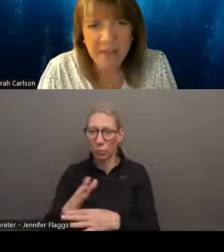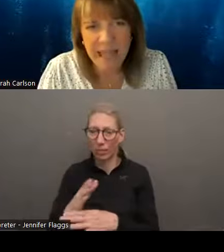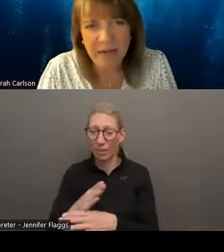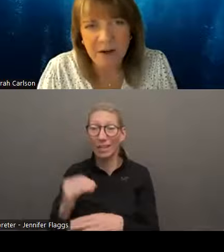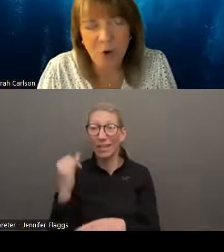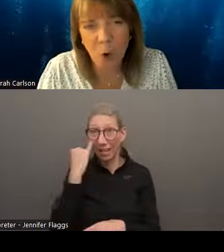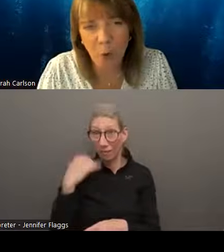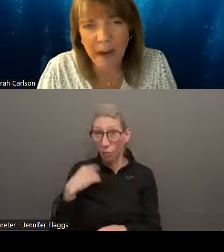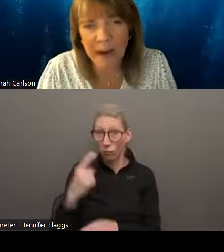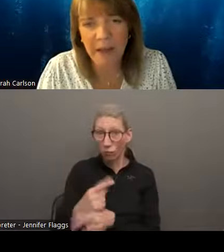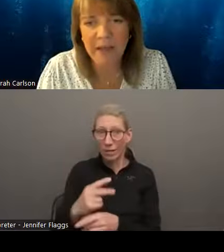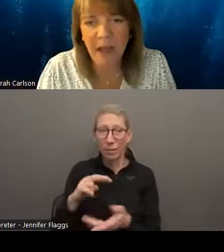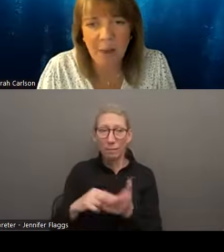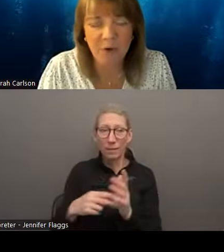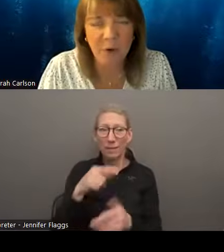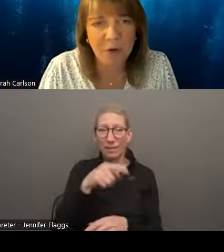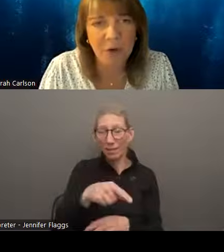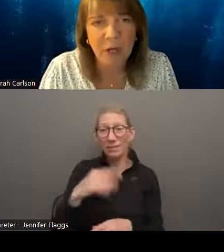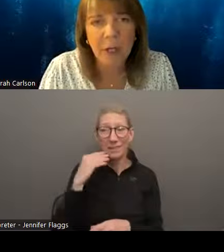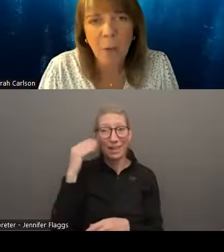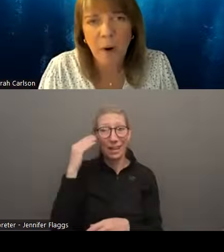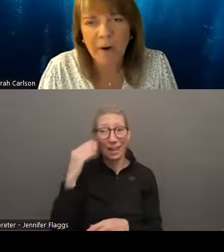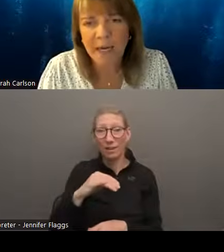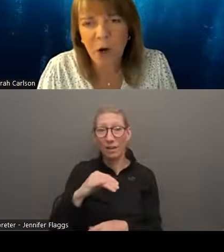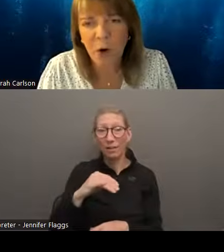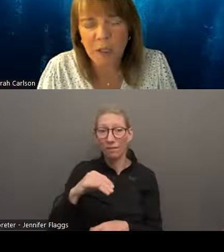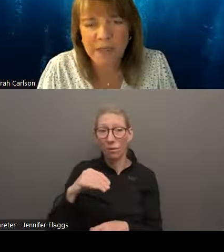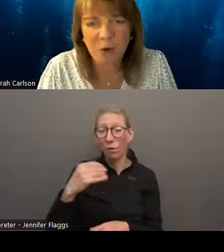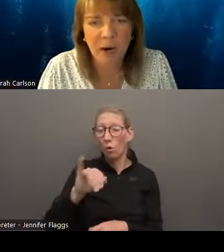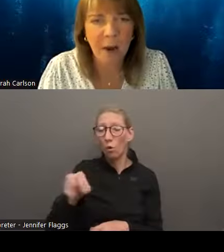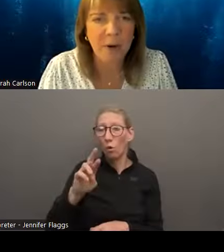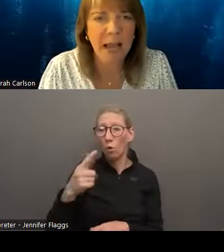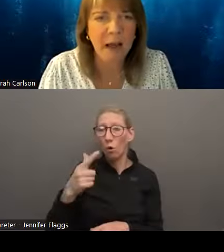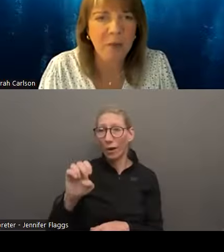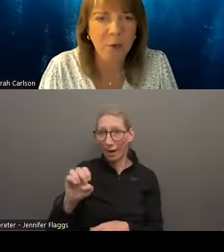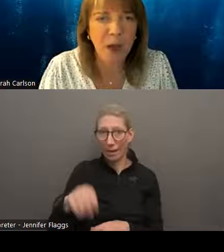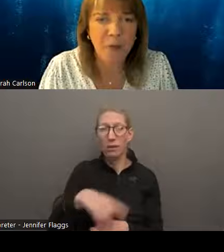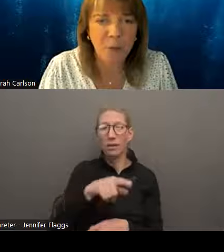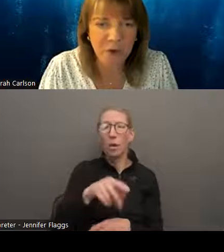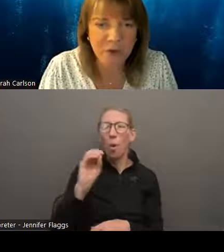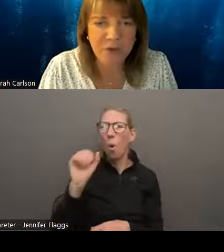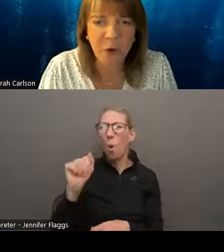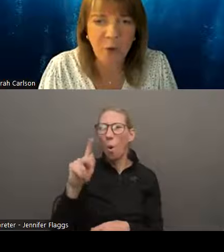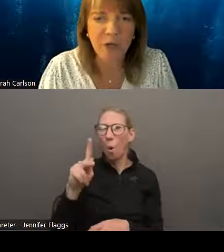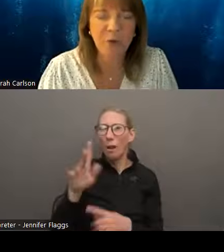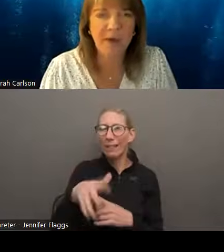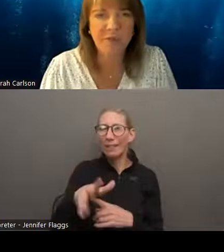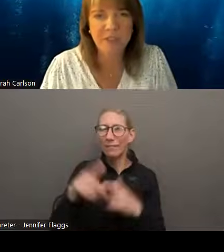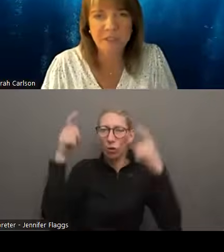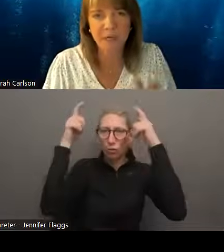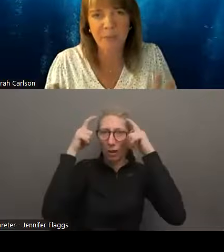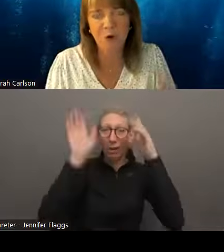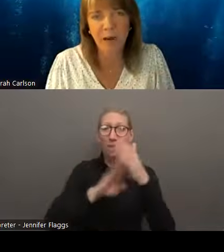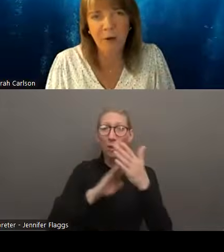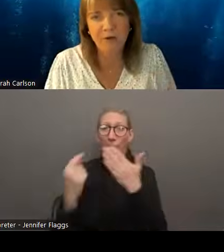have the head of Kore on the obverse wearing an oak leaf crown, and on the reverse of the coin you have